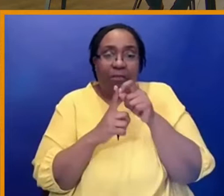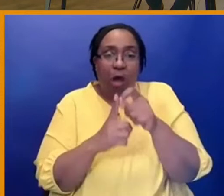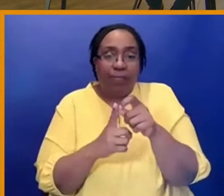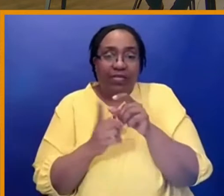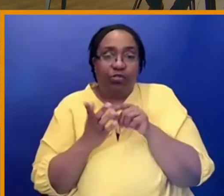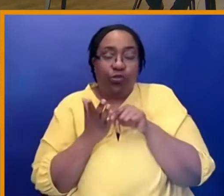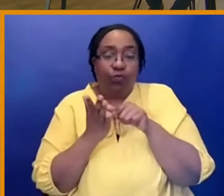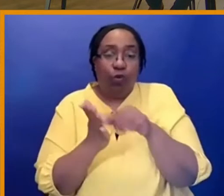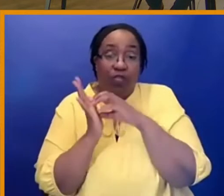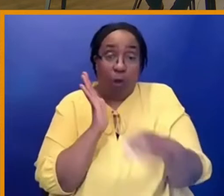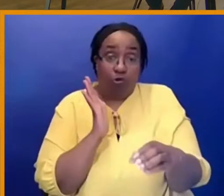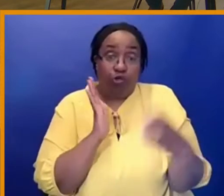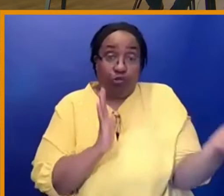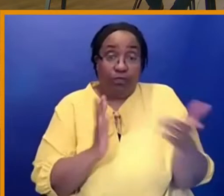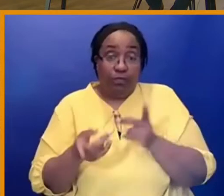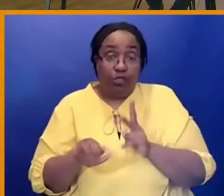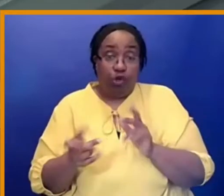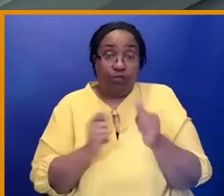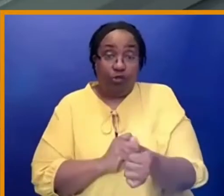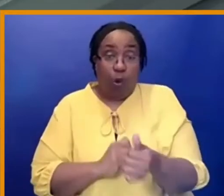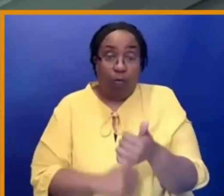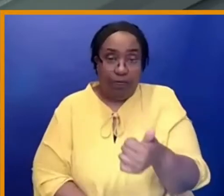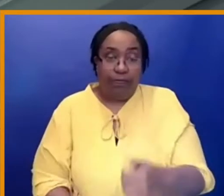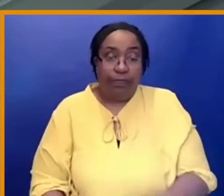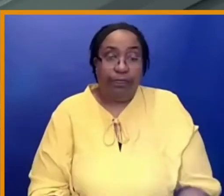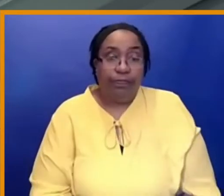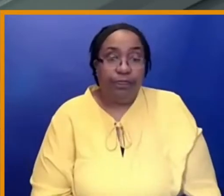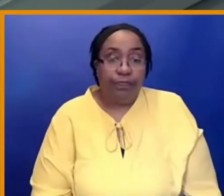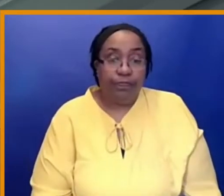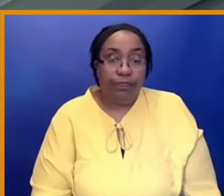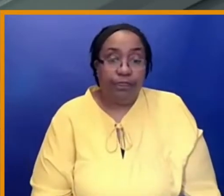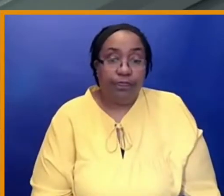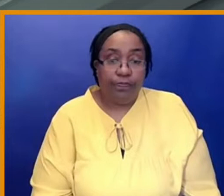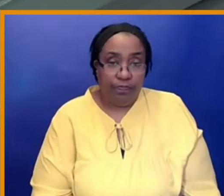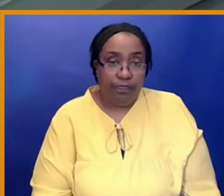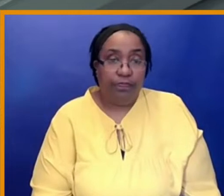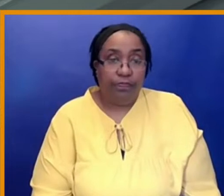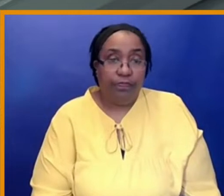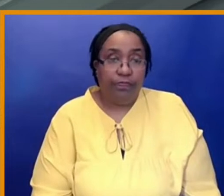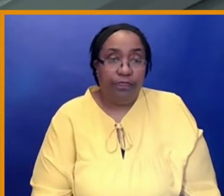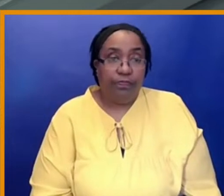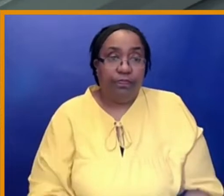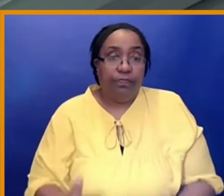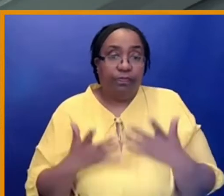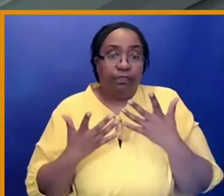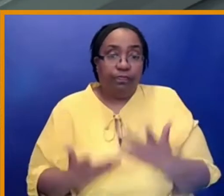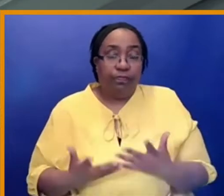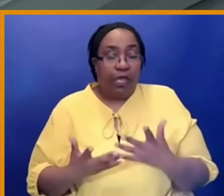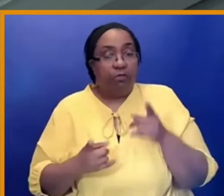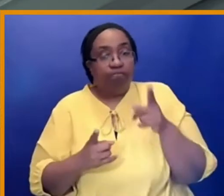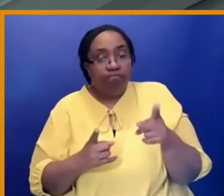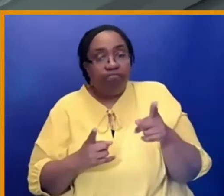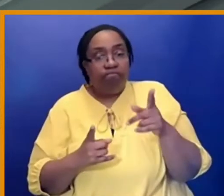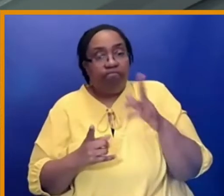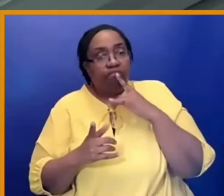Good afternoon, Conference. Whilst global leaders are rightly focusing now on the response to one man's unjust invasion of